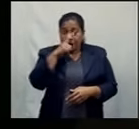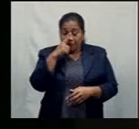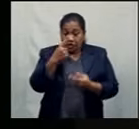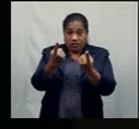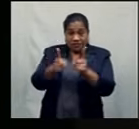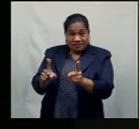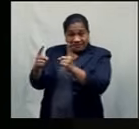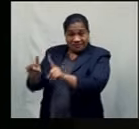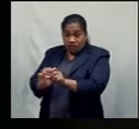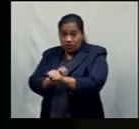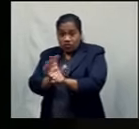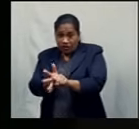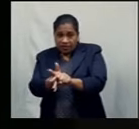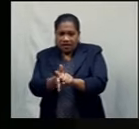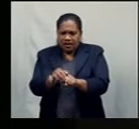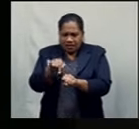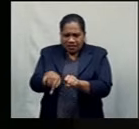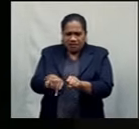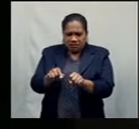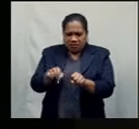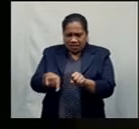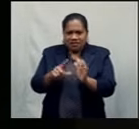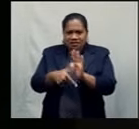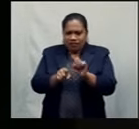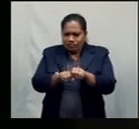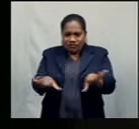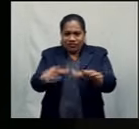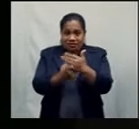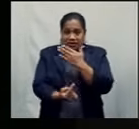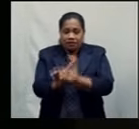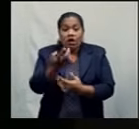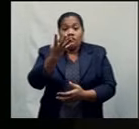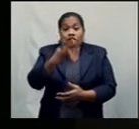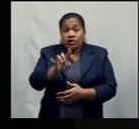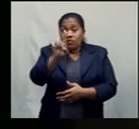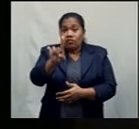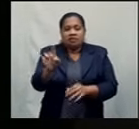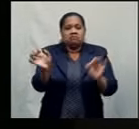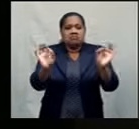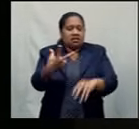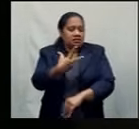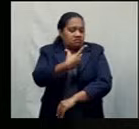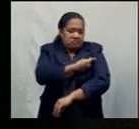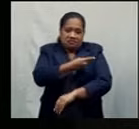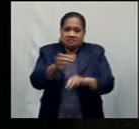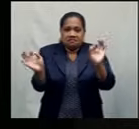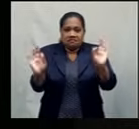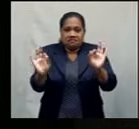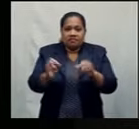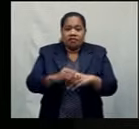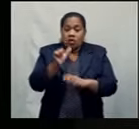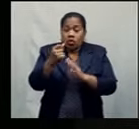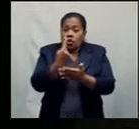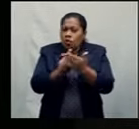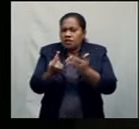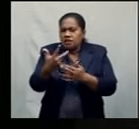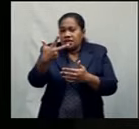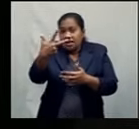with COVID during this outbreak, 41 of them were not vaccinated at all, and only 8 of